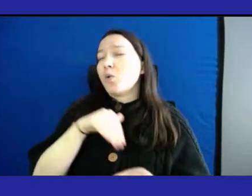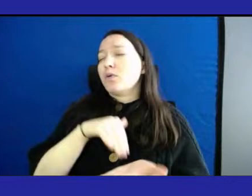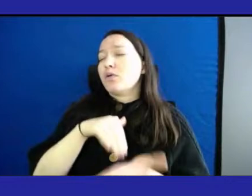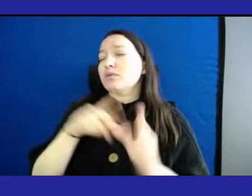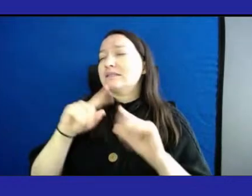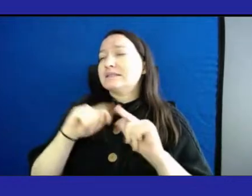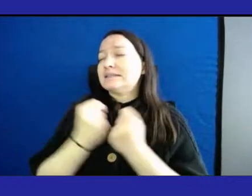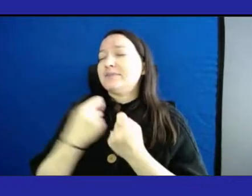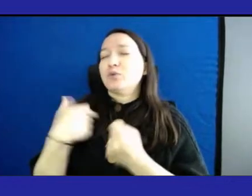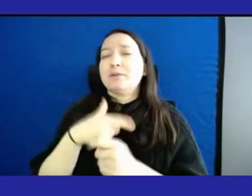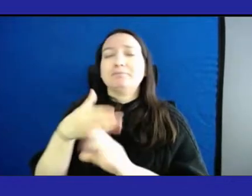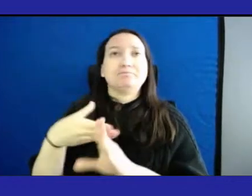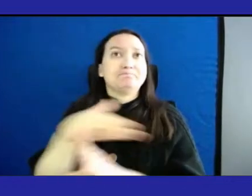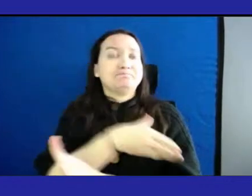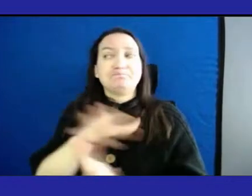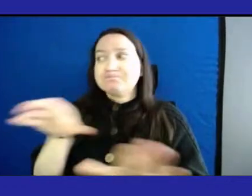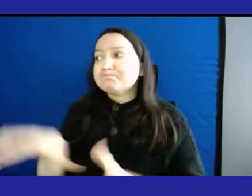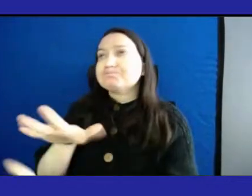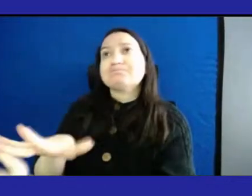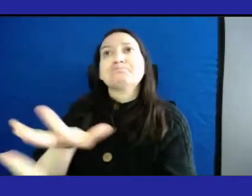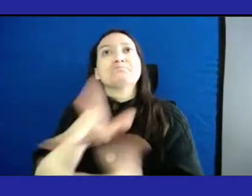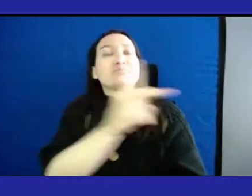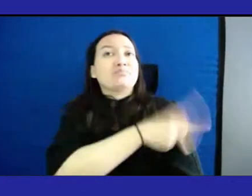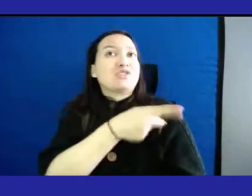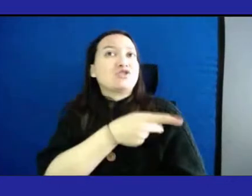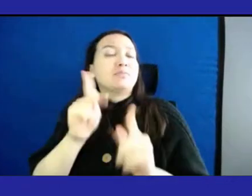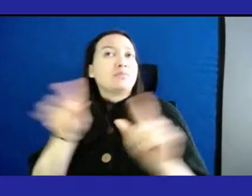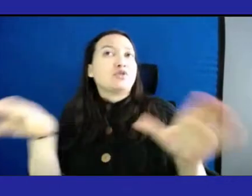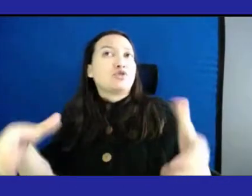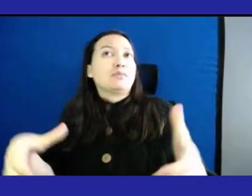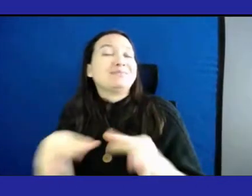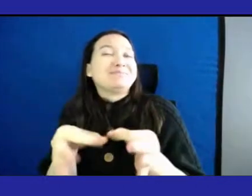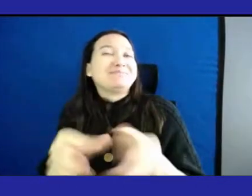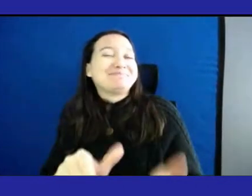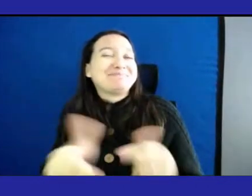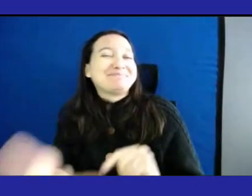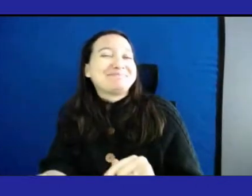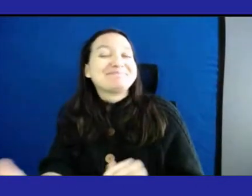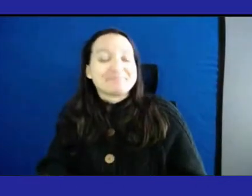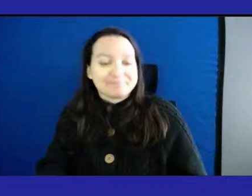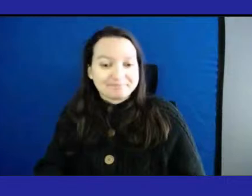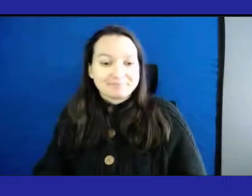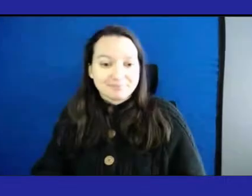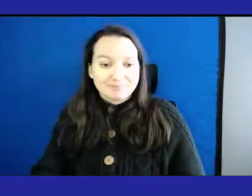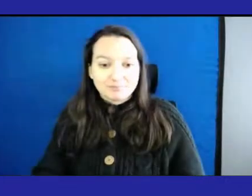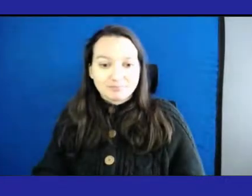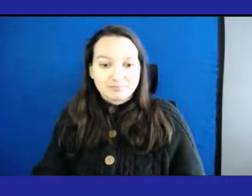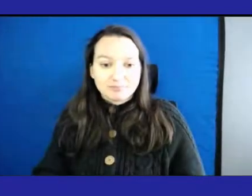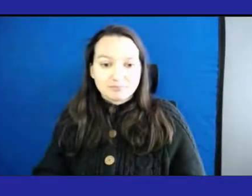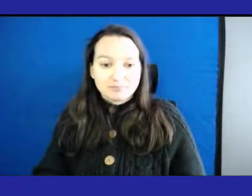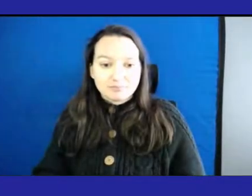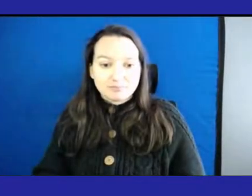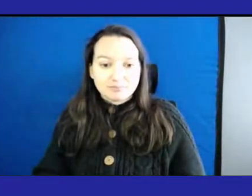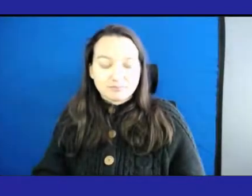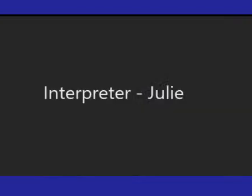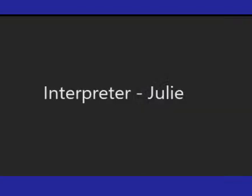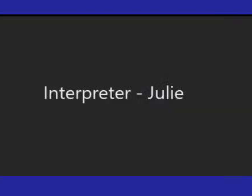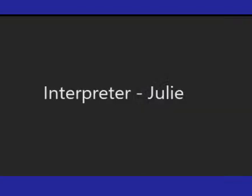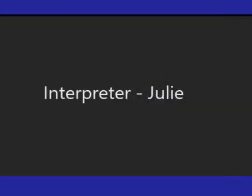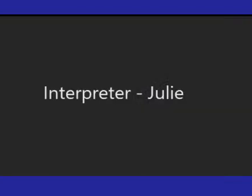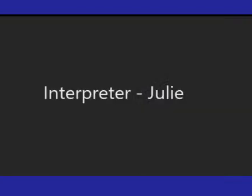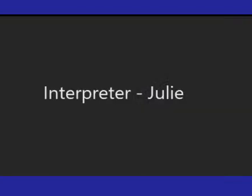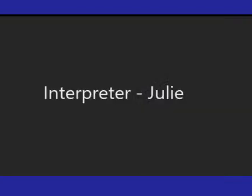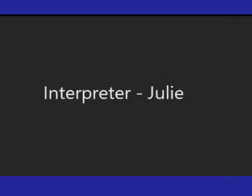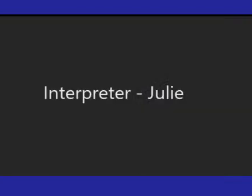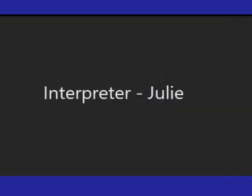very proactive in the care of this patient population. Next slide, please. So as I mentioned, we've had Treat to